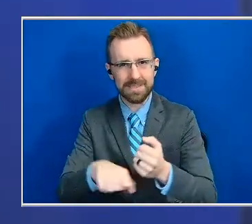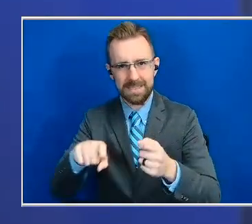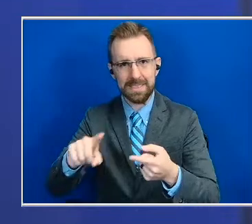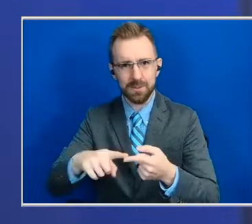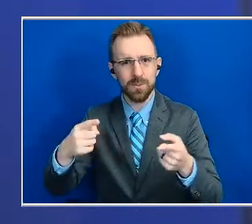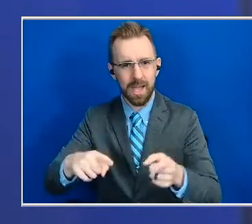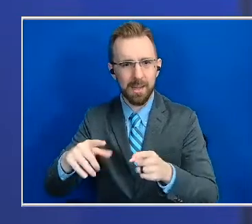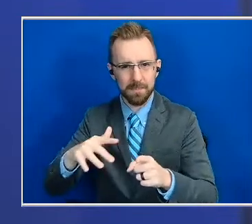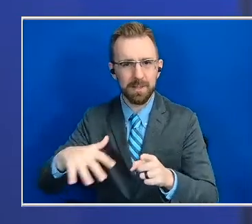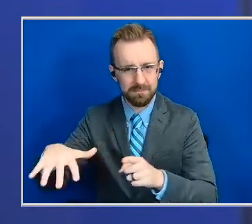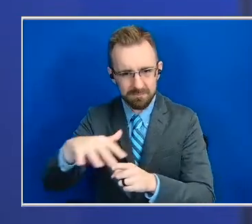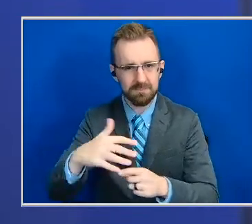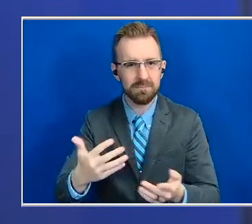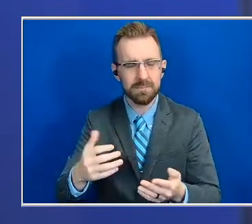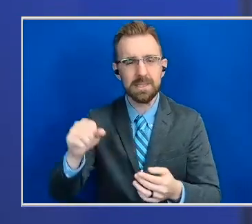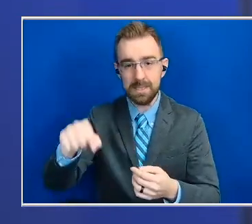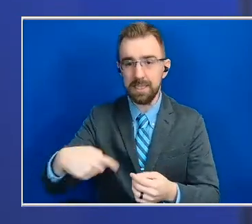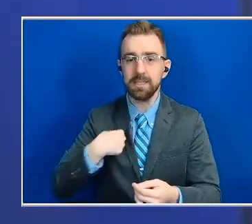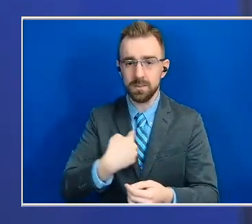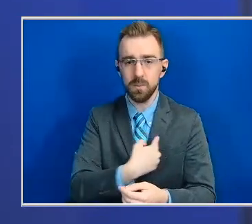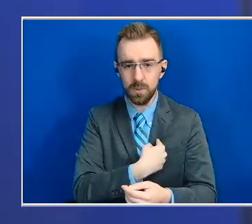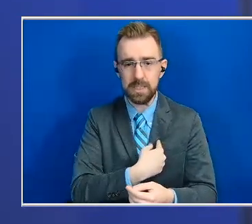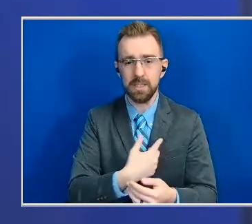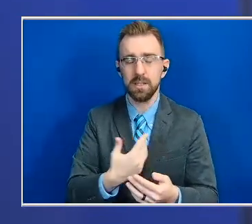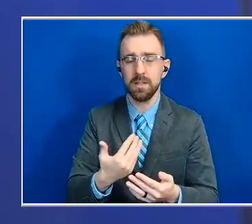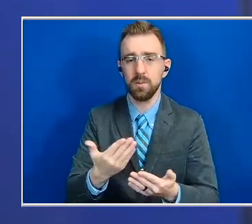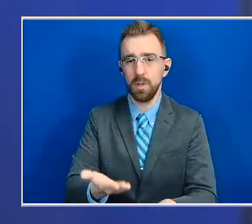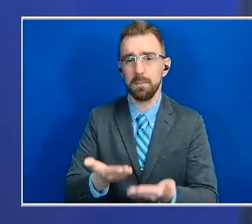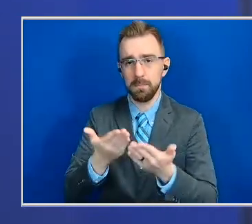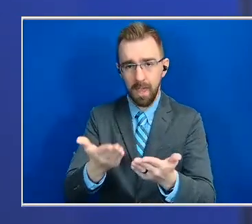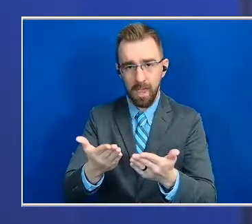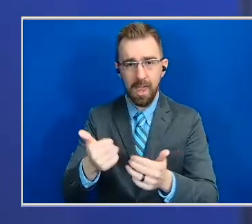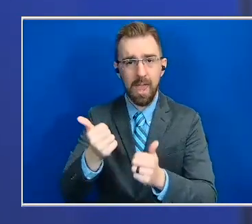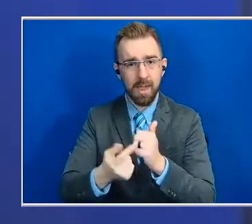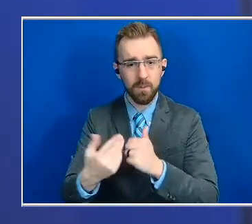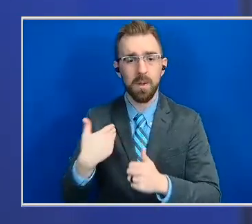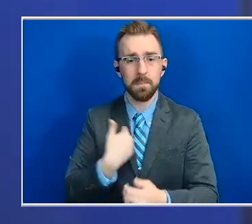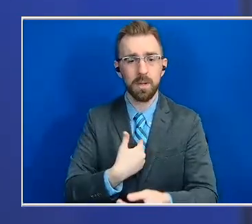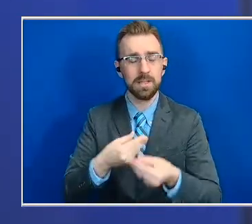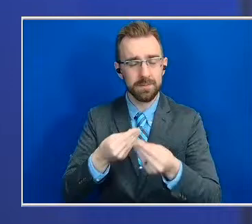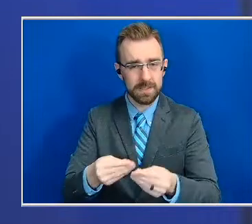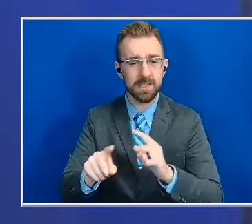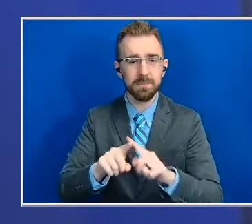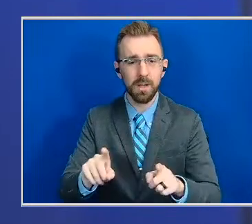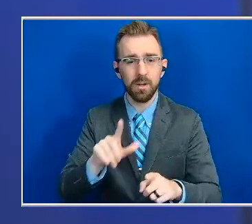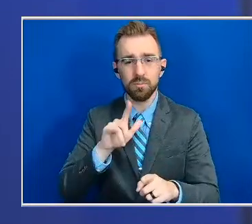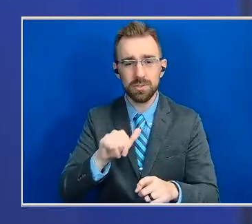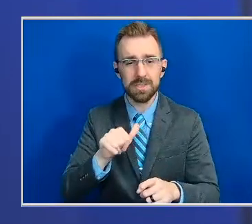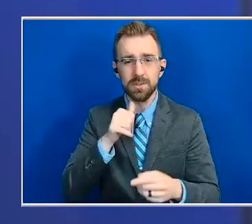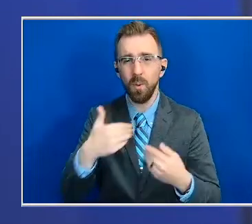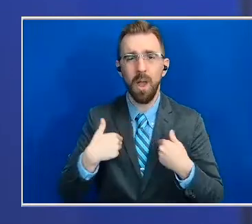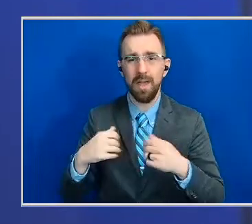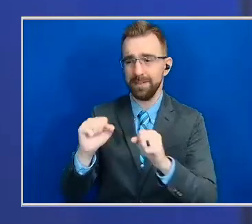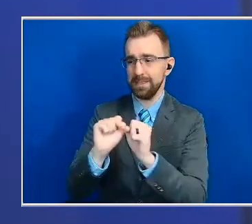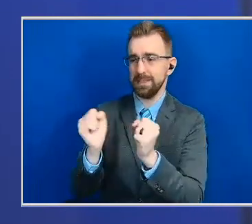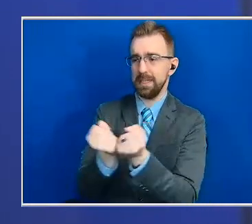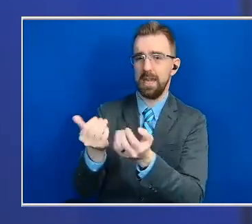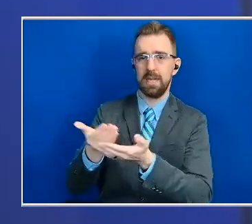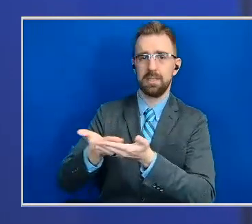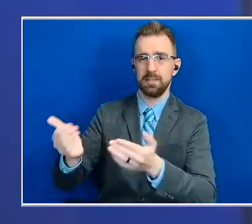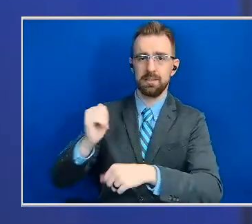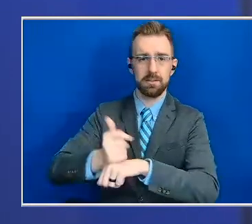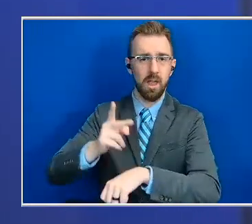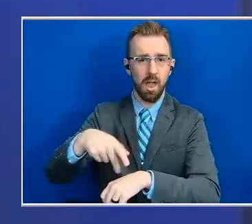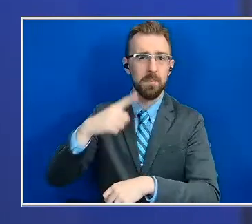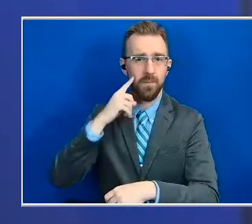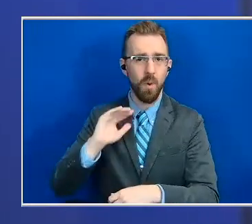because yes, we are recommending that everyone breastfeed, but we really do not have a society set up for our breastfeeding